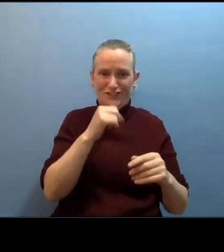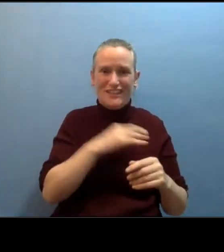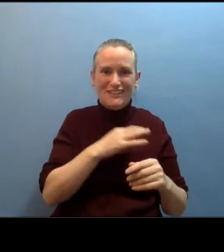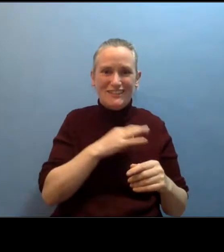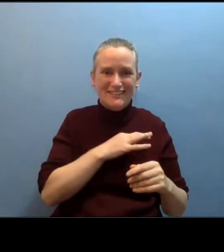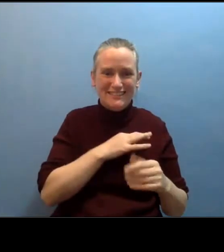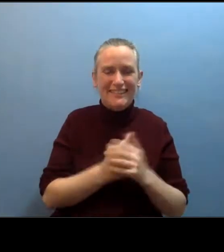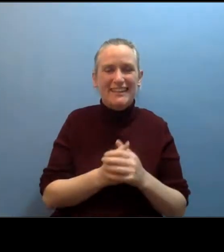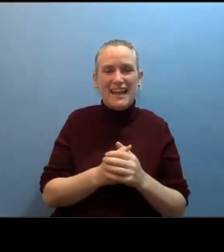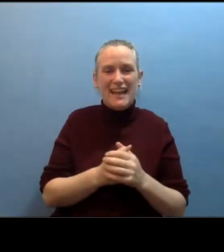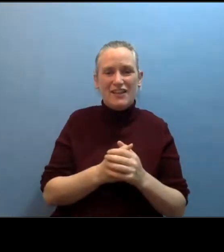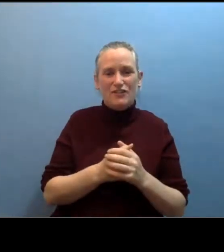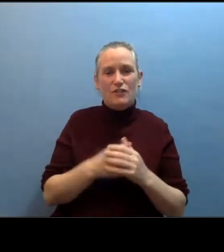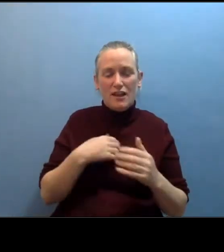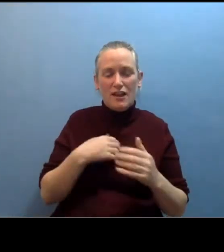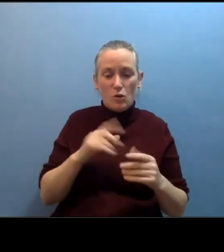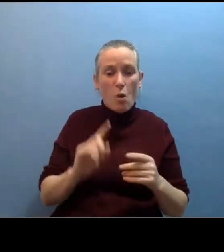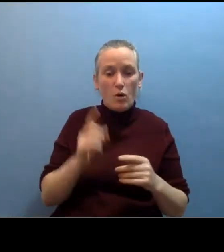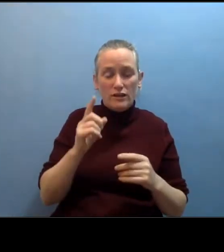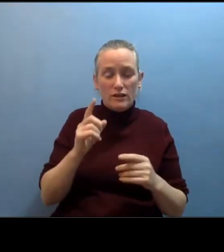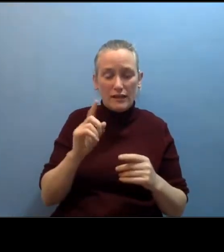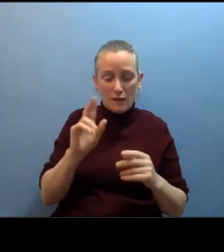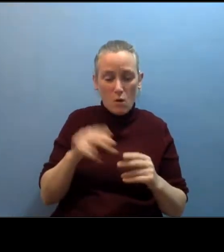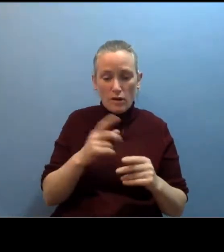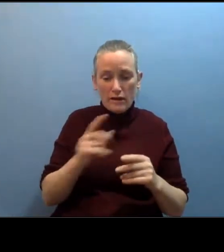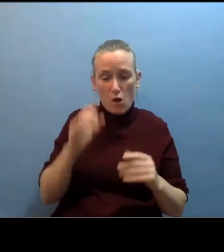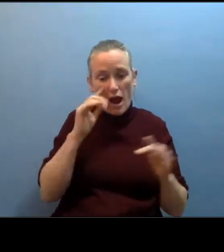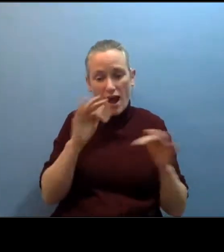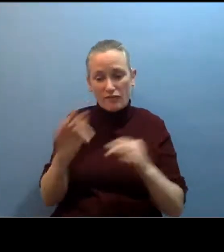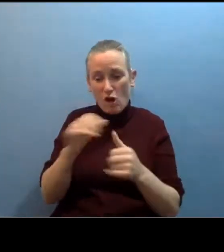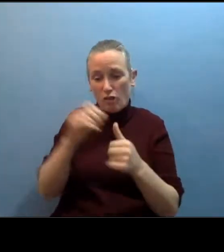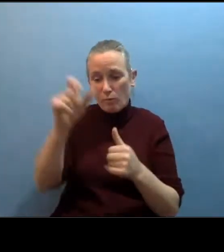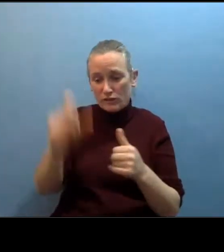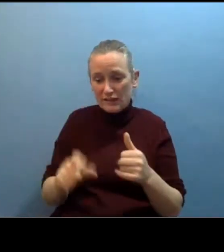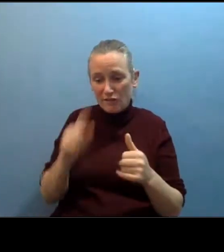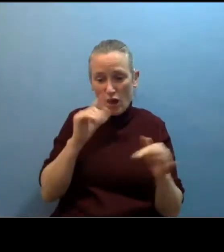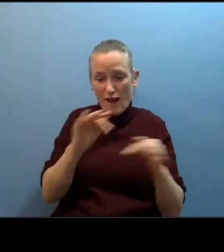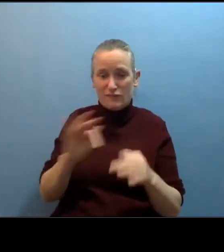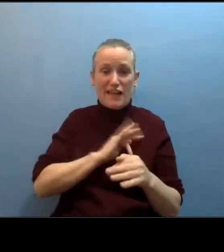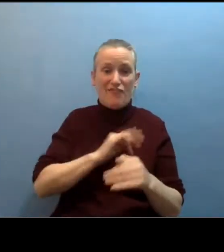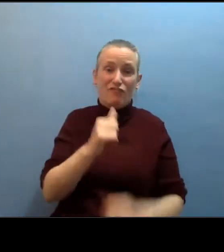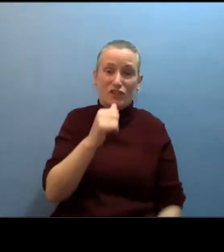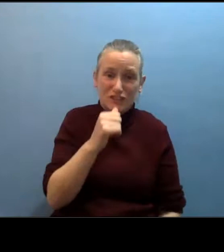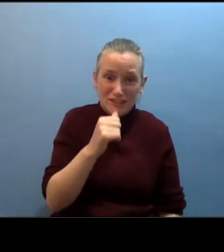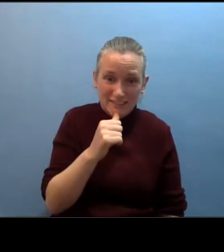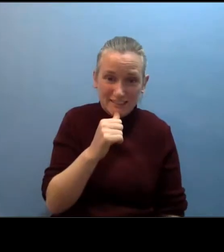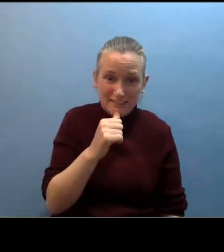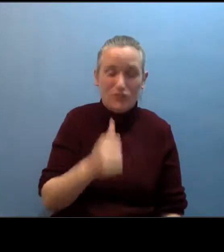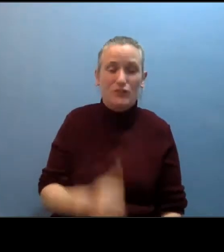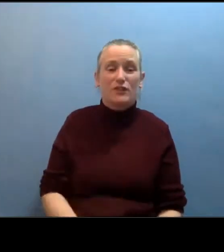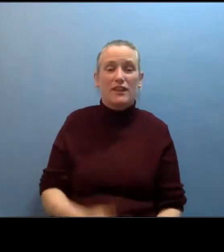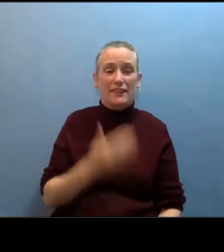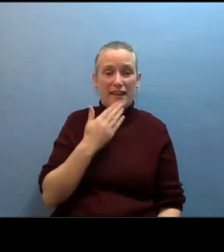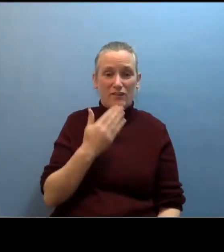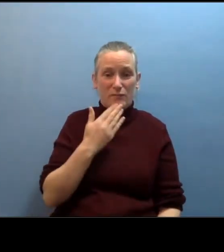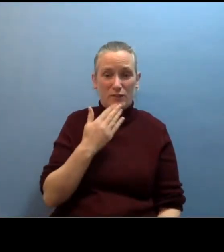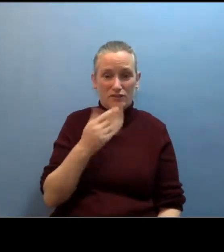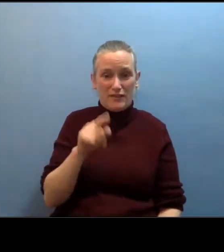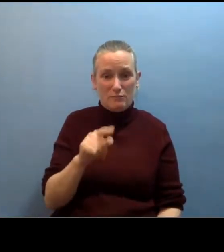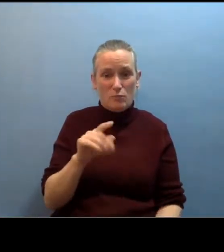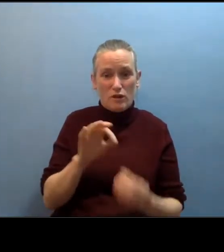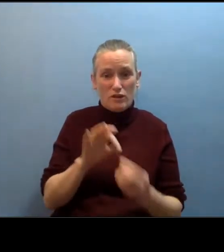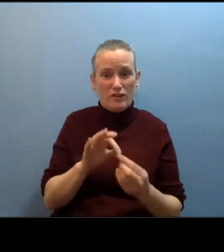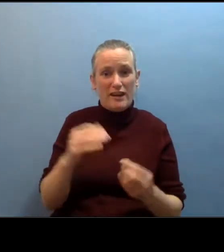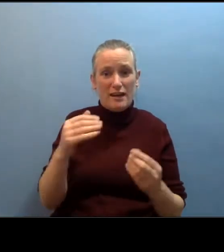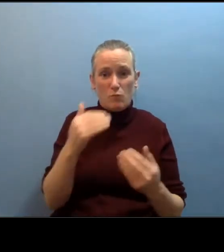care for somebody else if you're looking after yourself. So thank you very much for raising that question. It's a really important thing to discuss.